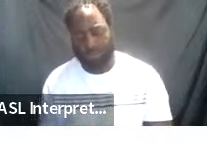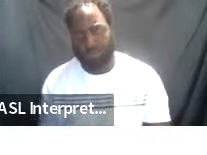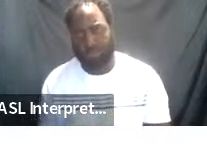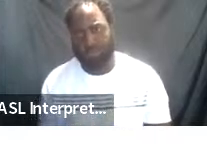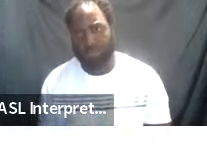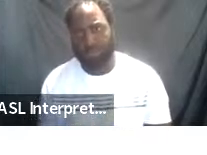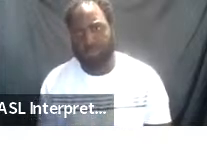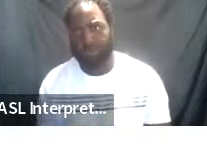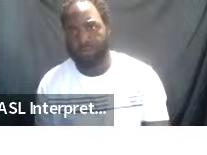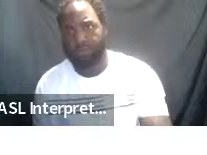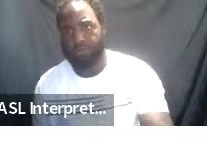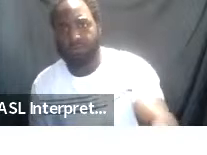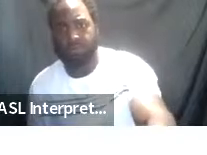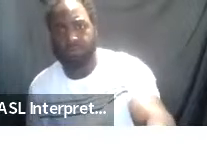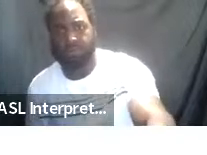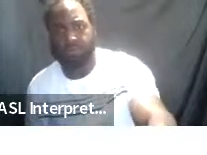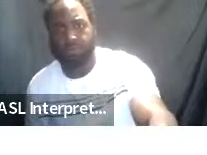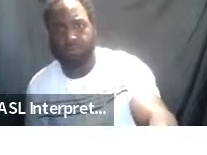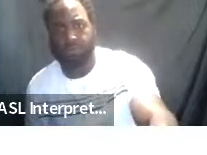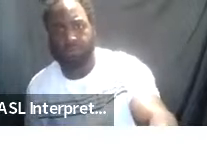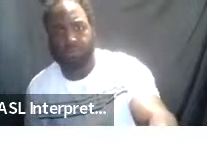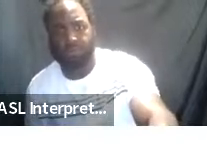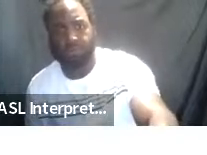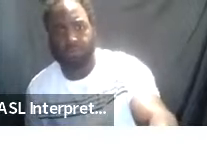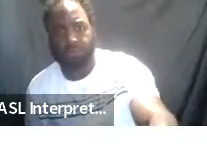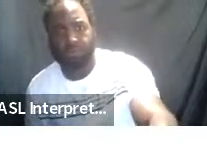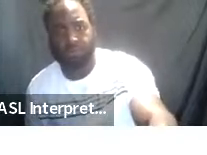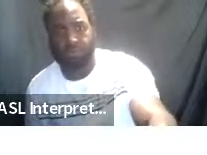established in these areas? Thank you.